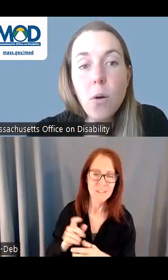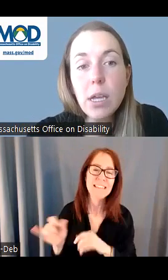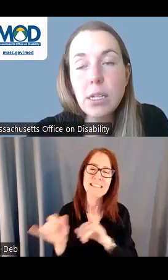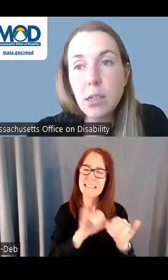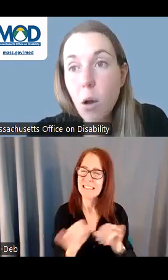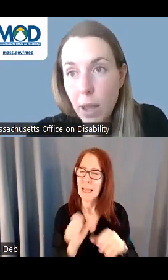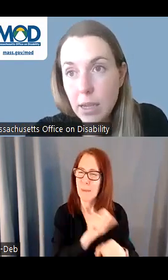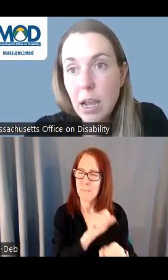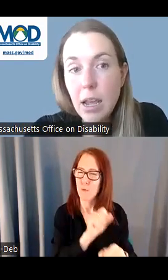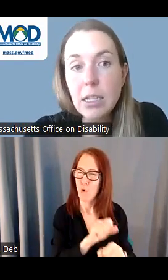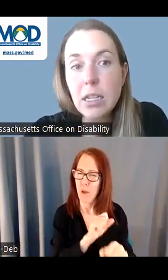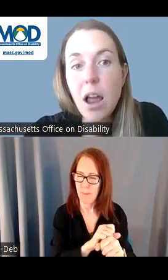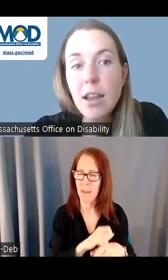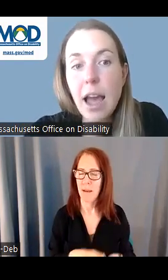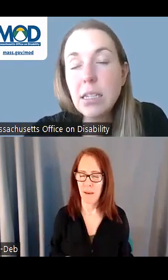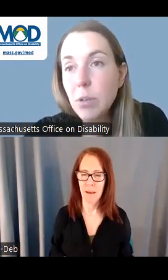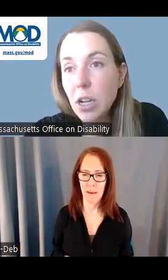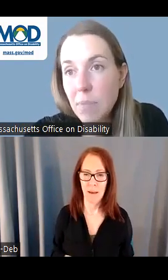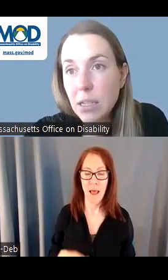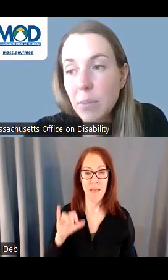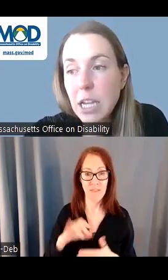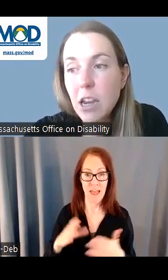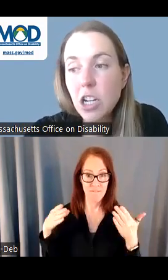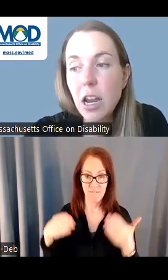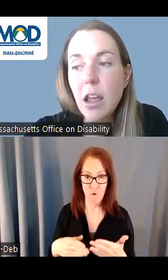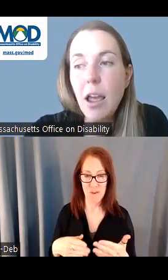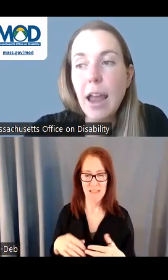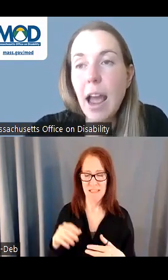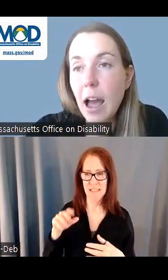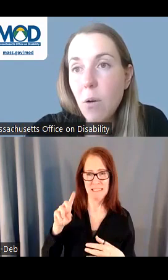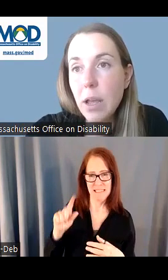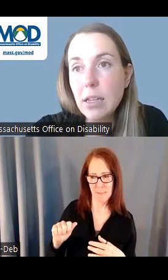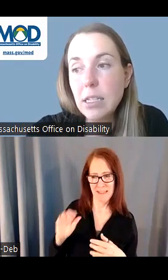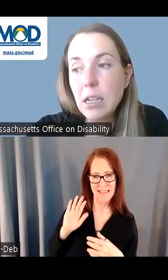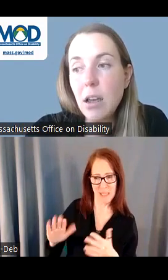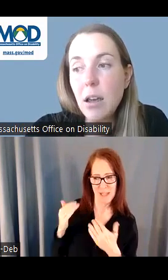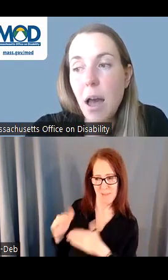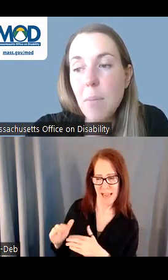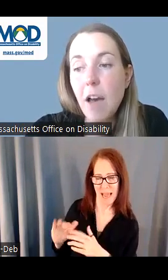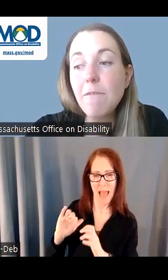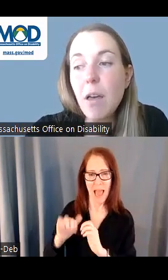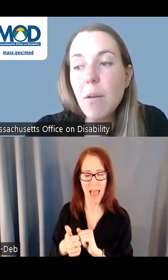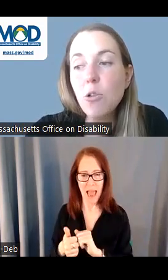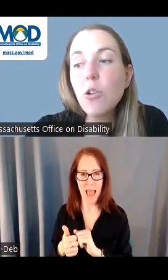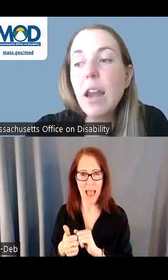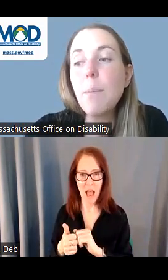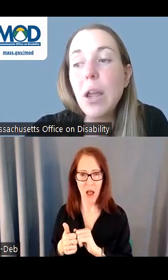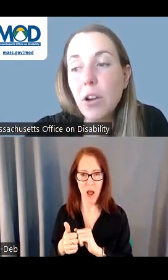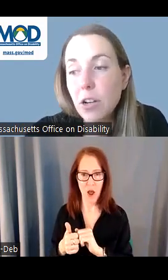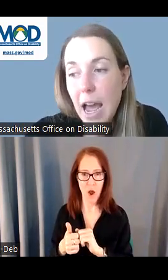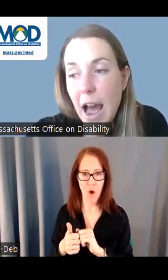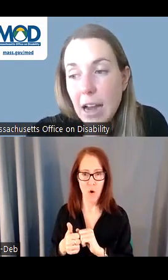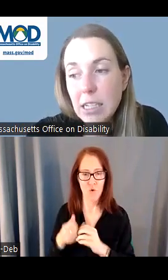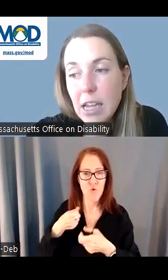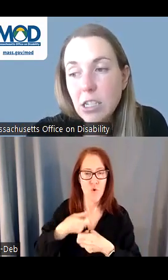the focus always is on that disability-based limitation and how it's creating a